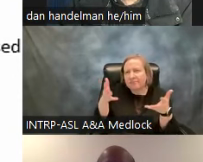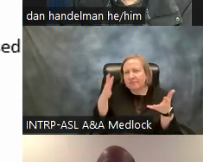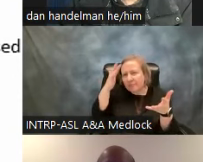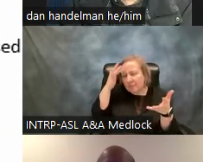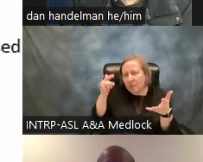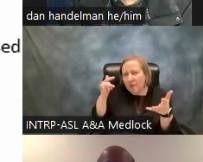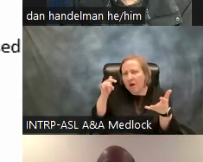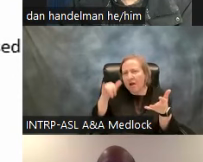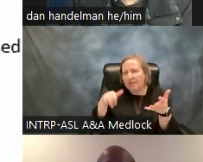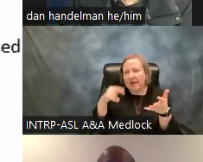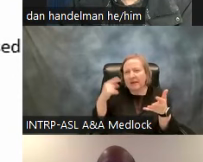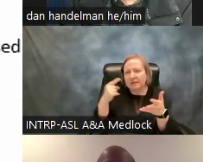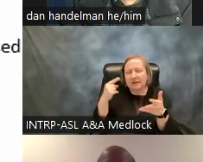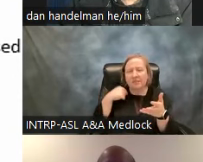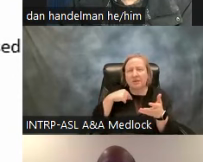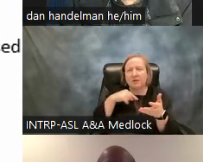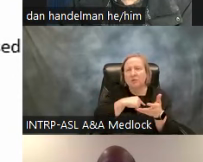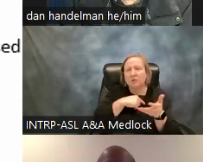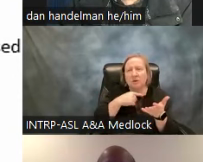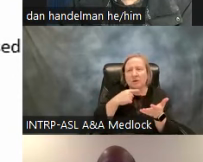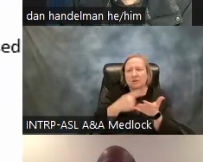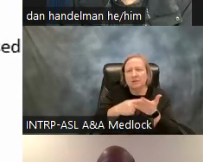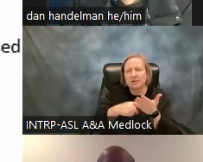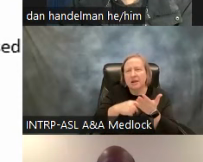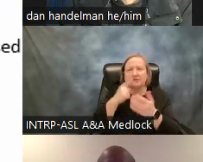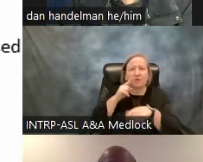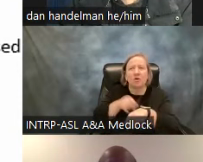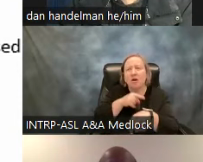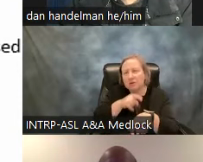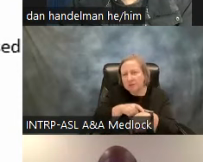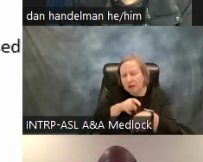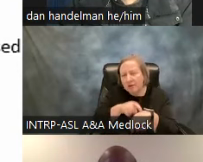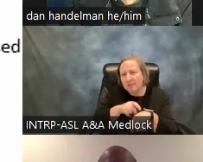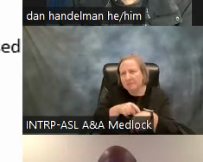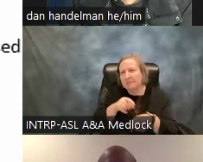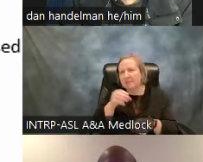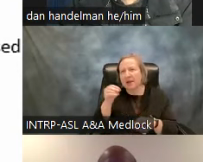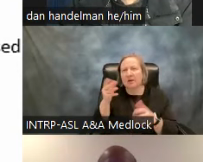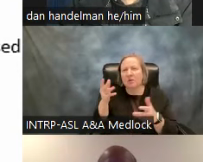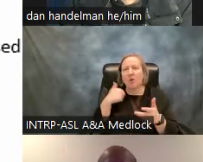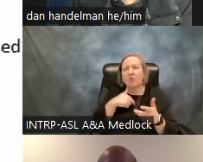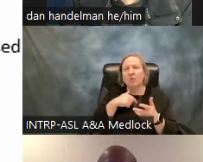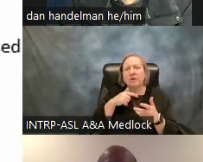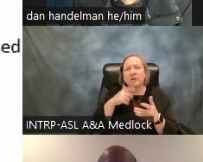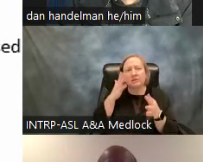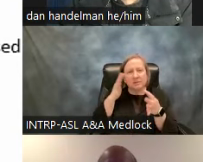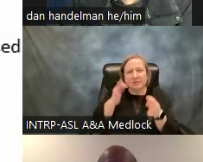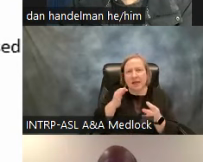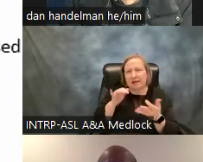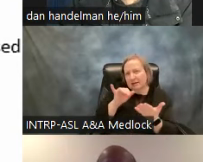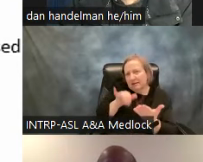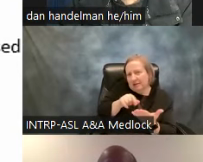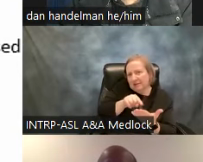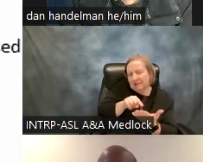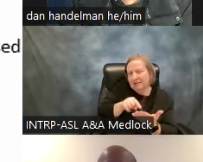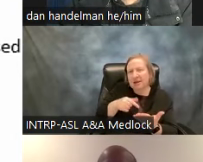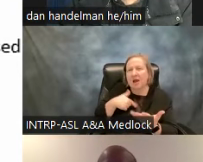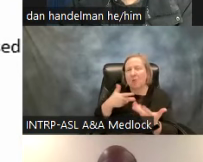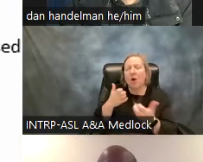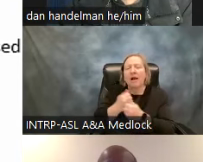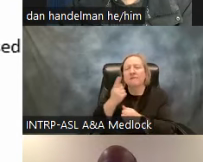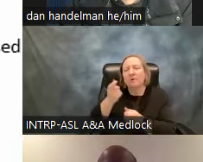was something that we discussed for a very, very long time, and what we came up with was this. And I just want everyone